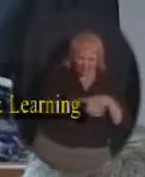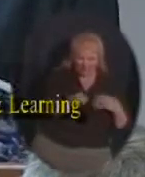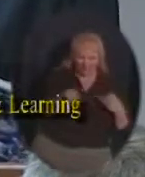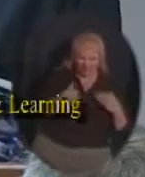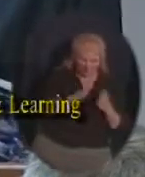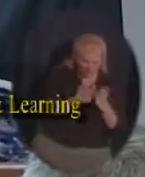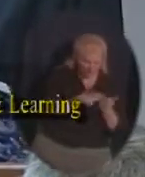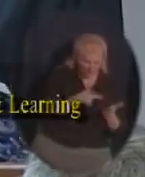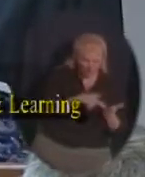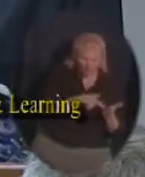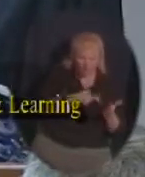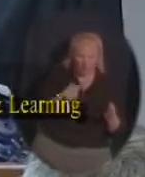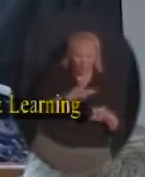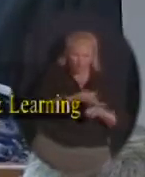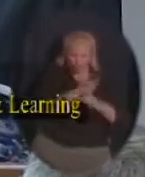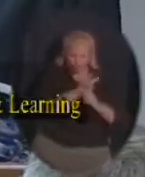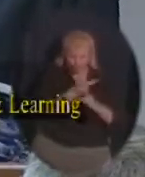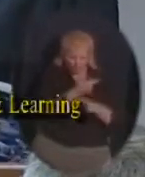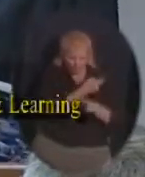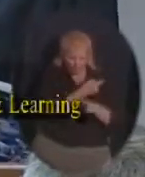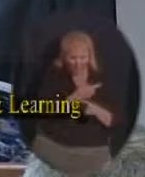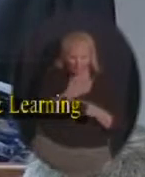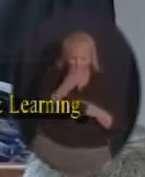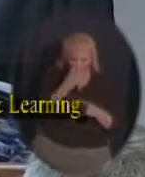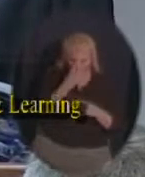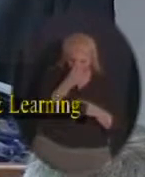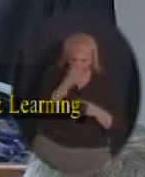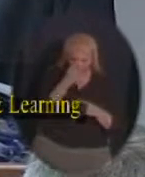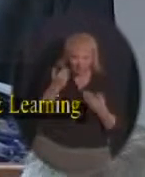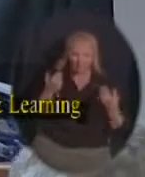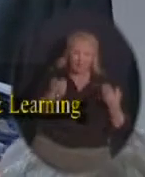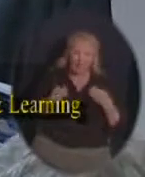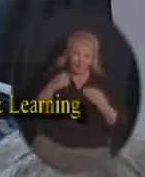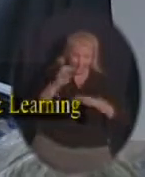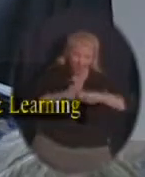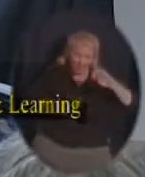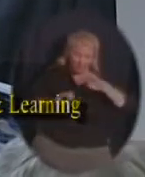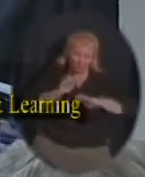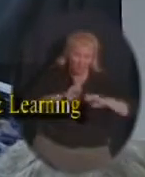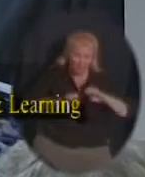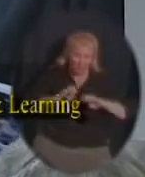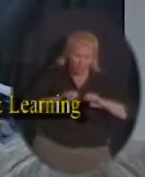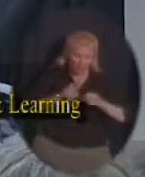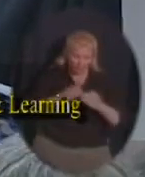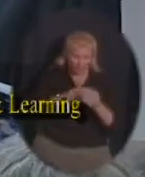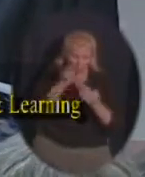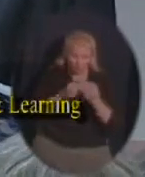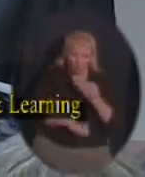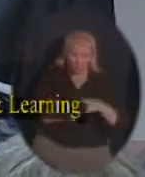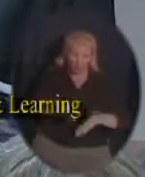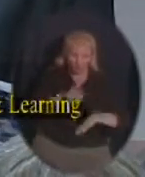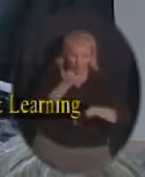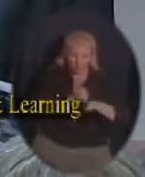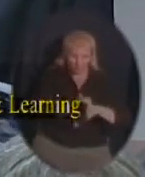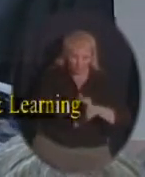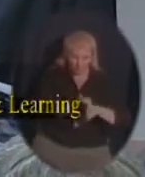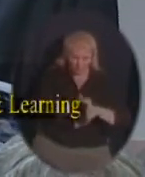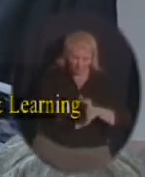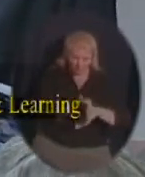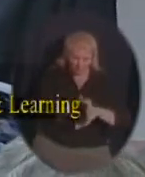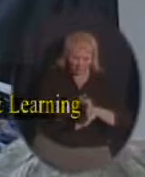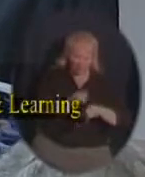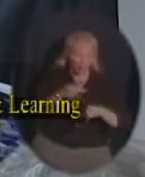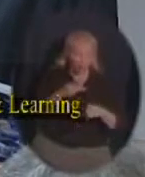I borrowed from Mr. Martin over there. So they have already an evaluation program in place. The program itself has some evaluation components